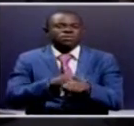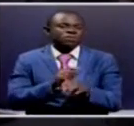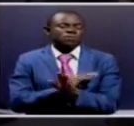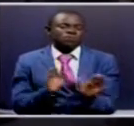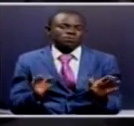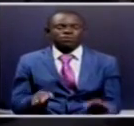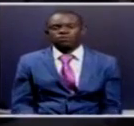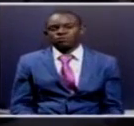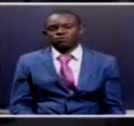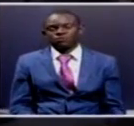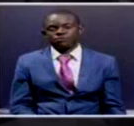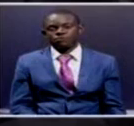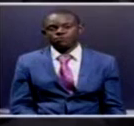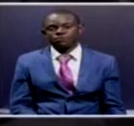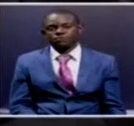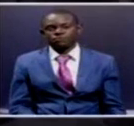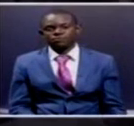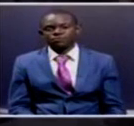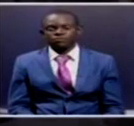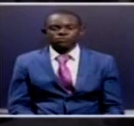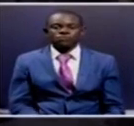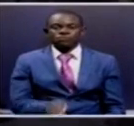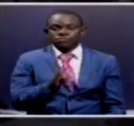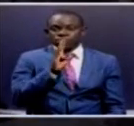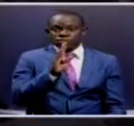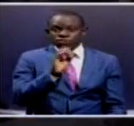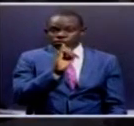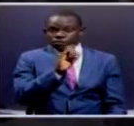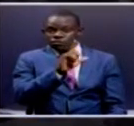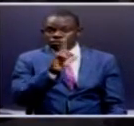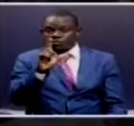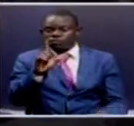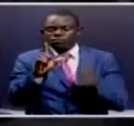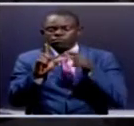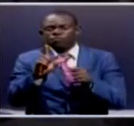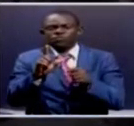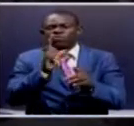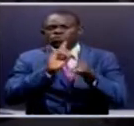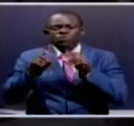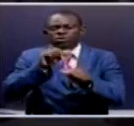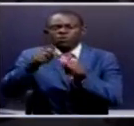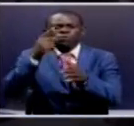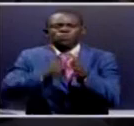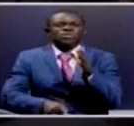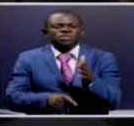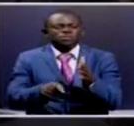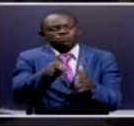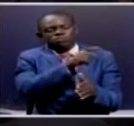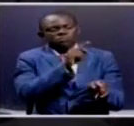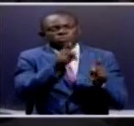Nobody is attacking this bill in terms of substance. I mean, issues like, oh no, but you have,